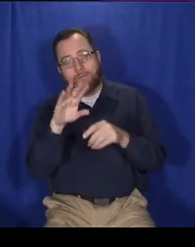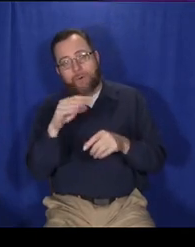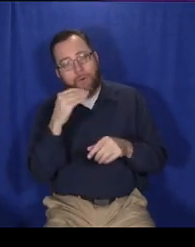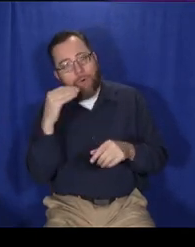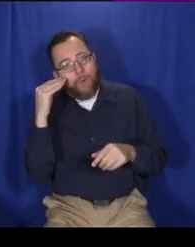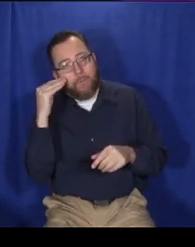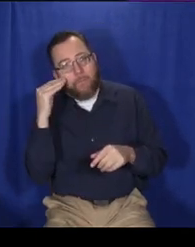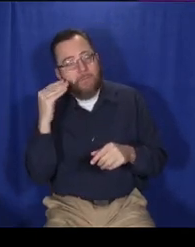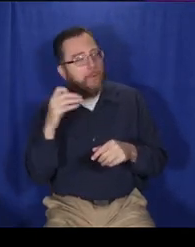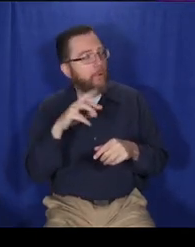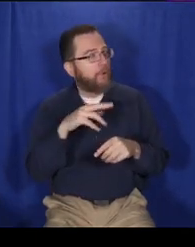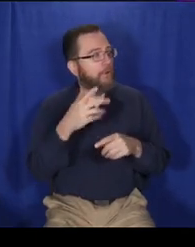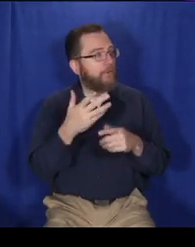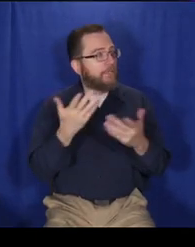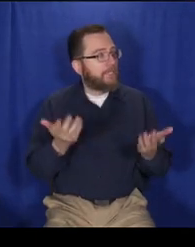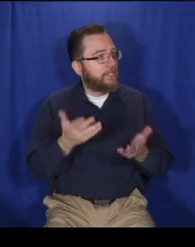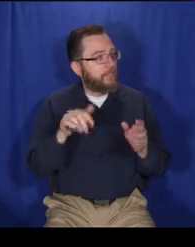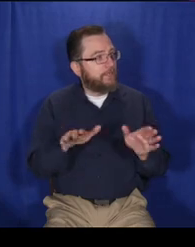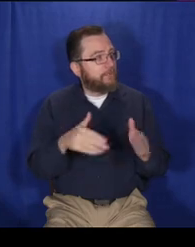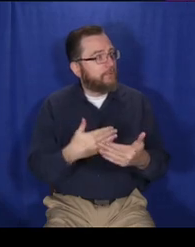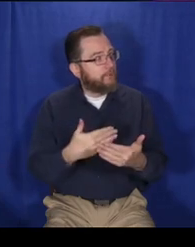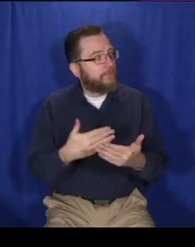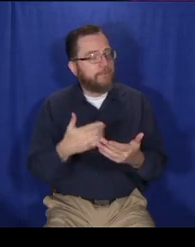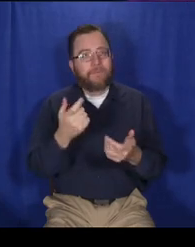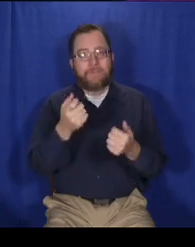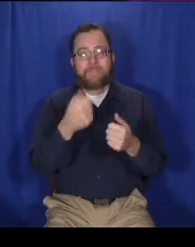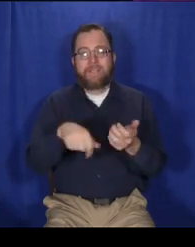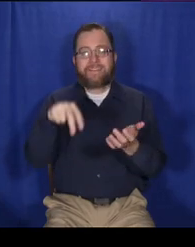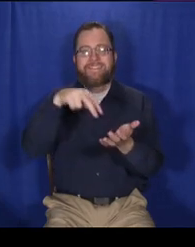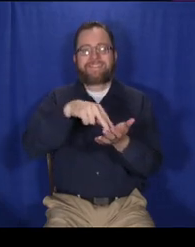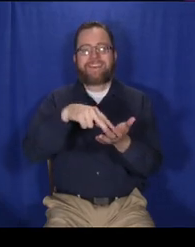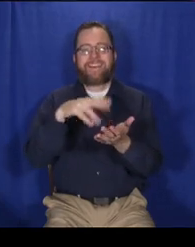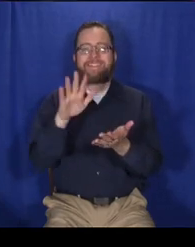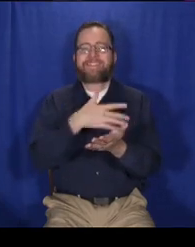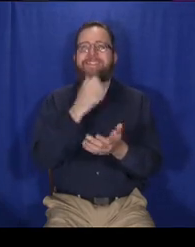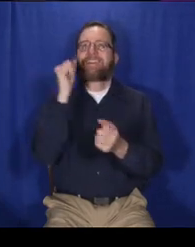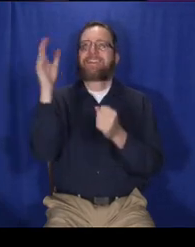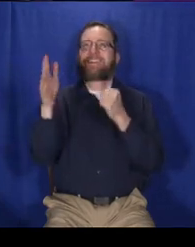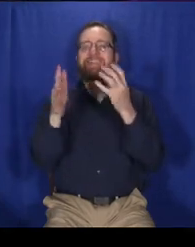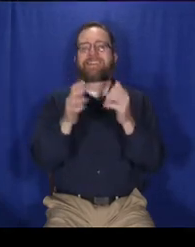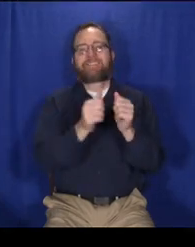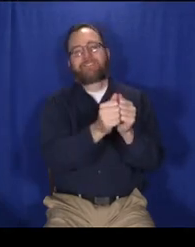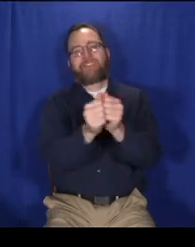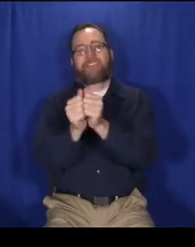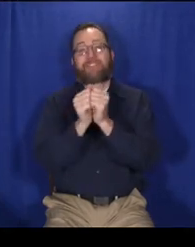this auditorium, and we're going to lift the name of Jesus high today. So let's sing this together.